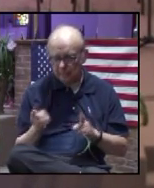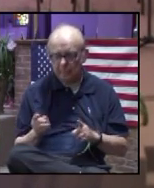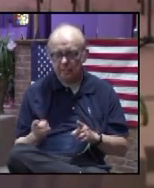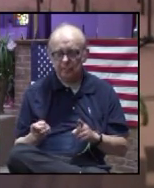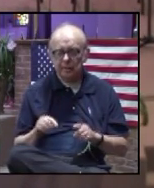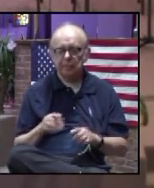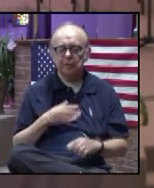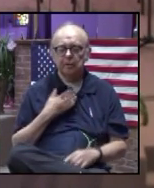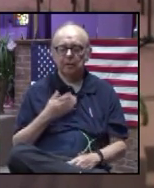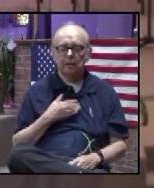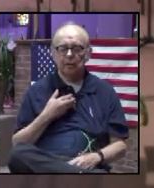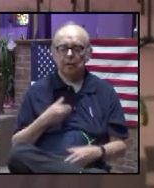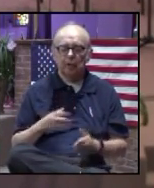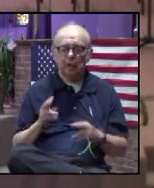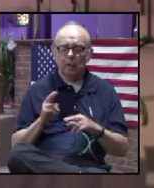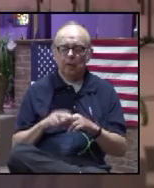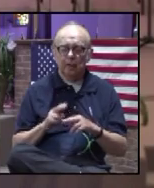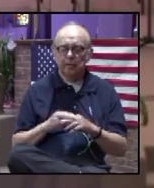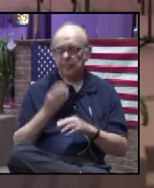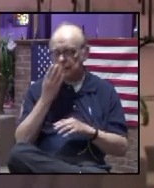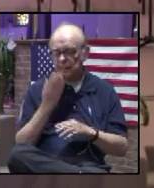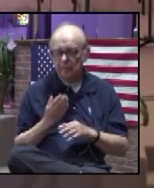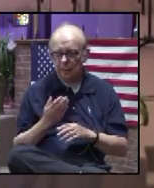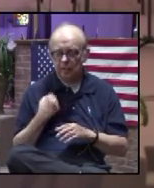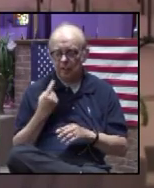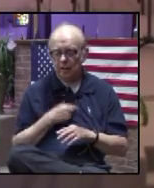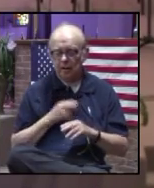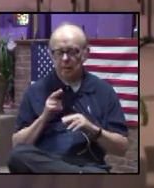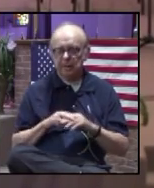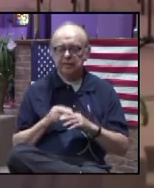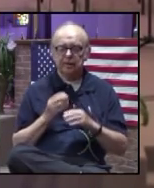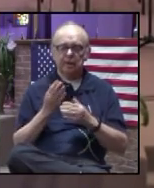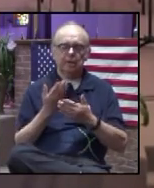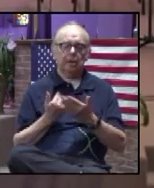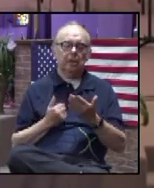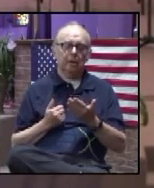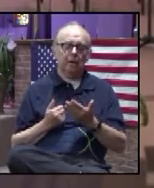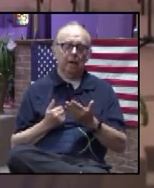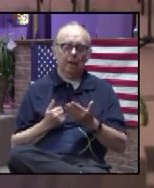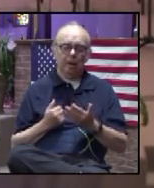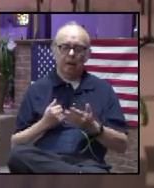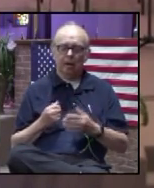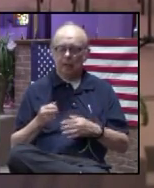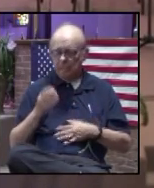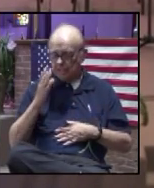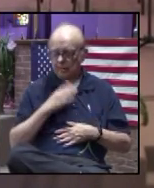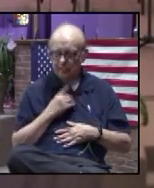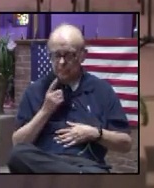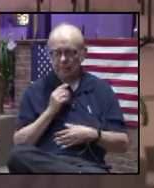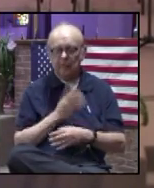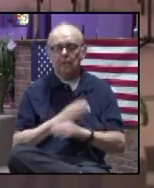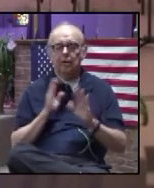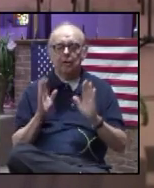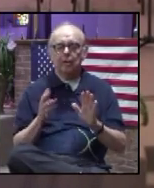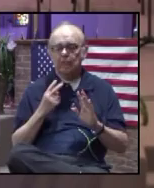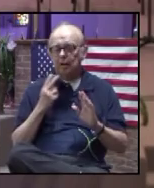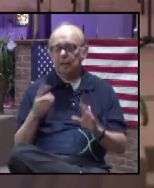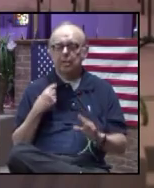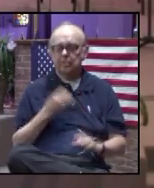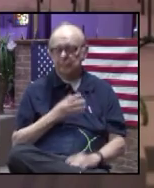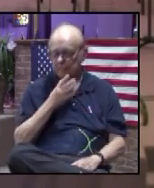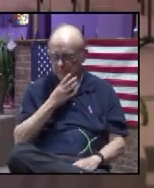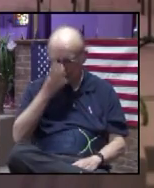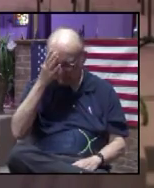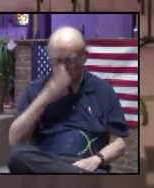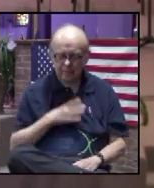were young. We would let them sit in the front and we would sit in the back, and they just thought, man, this is awesome, this is great. Look at us, Mom, look at